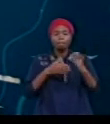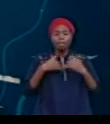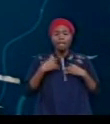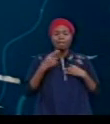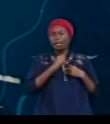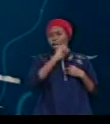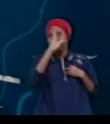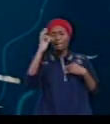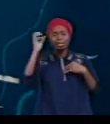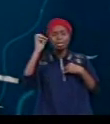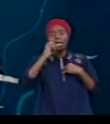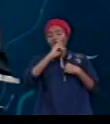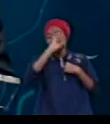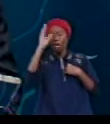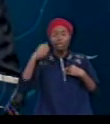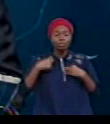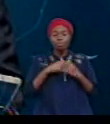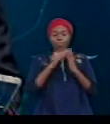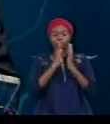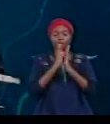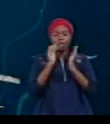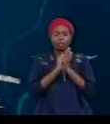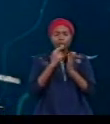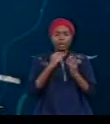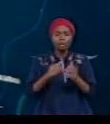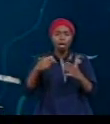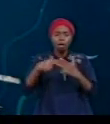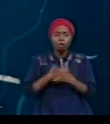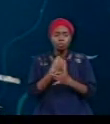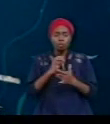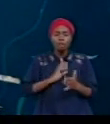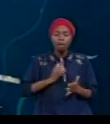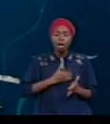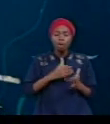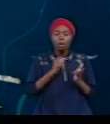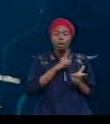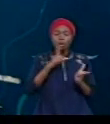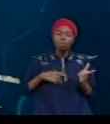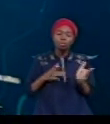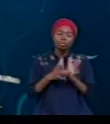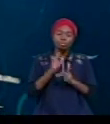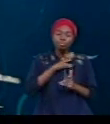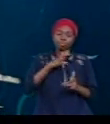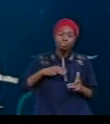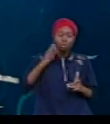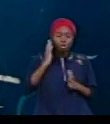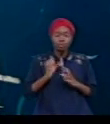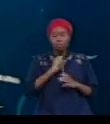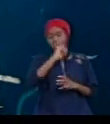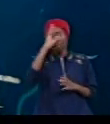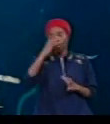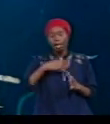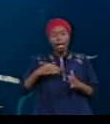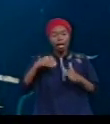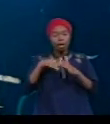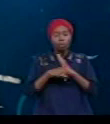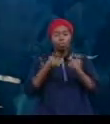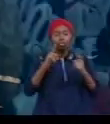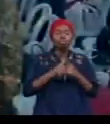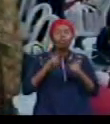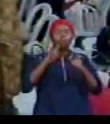the gospel of our Lord Jesus Christ will shine and penetrate into all the nooks and crannies of the world, all quarters of the